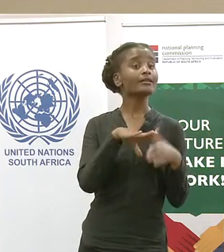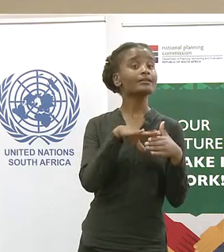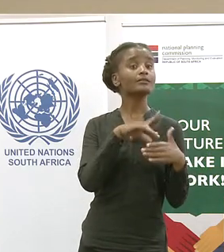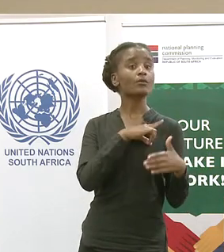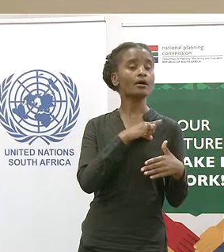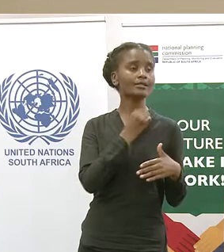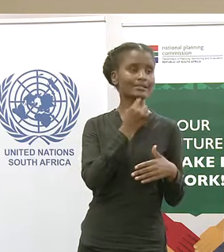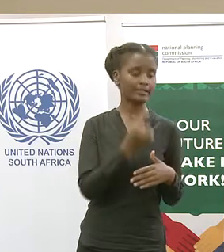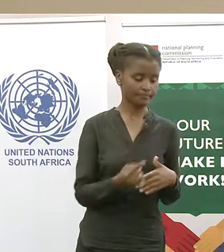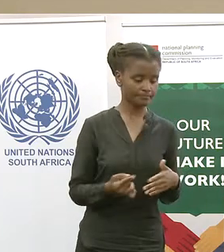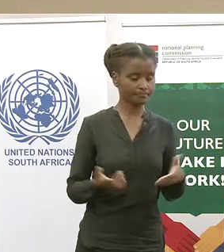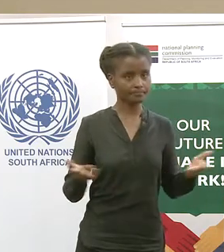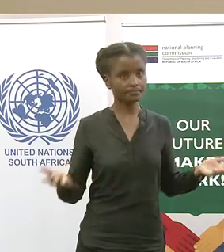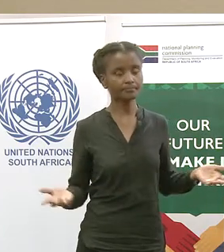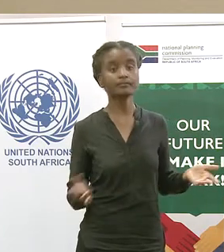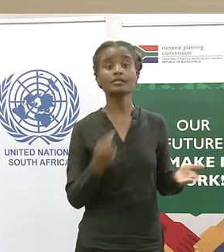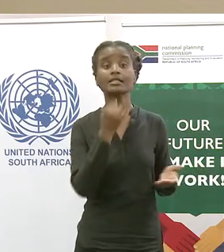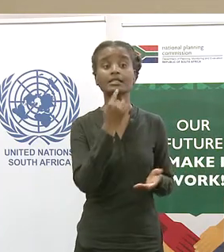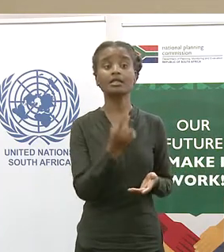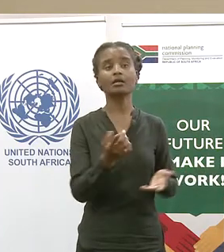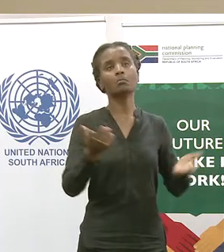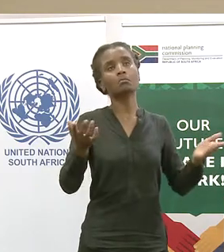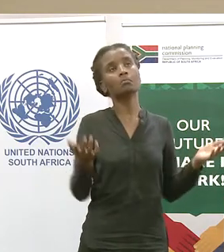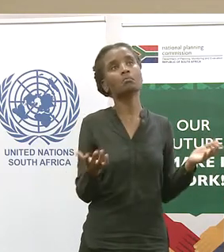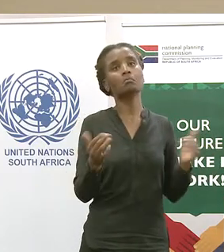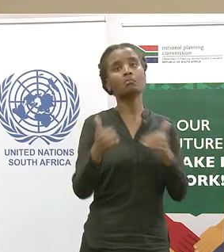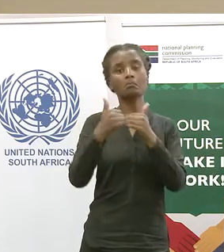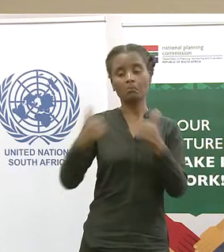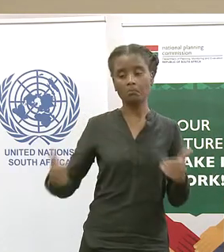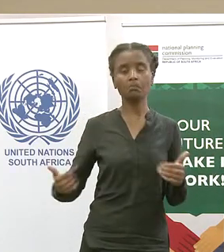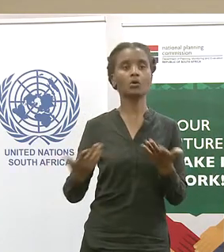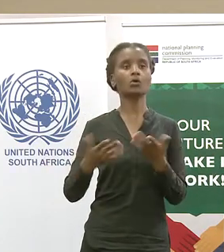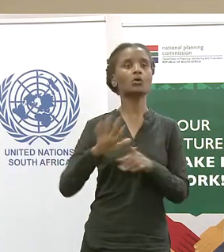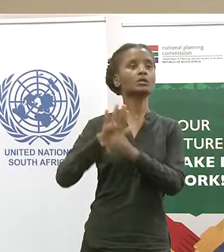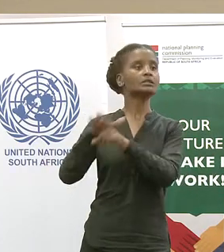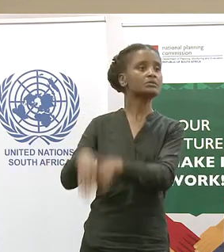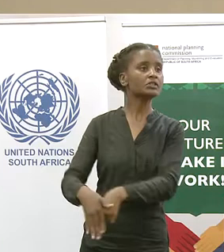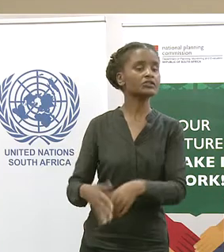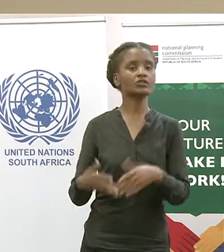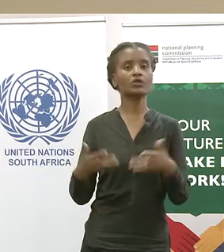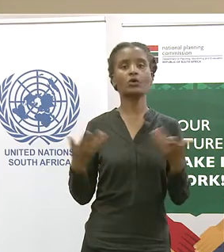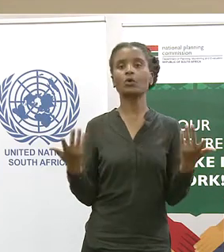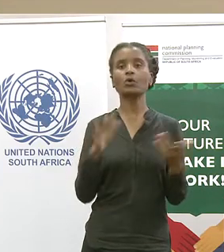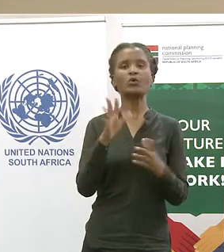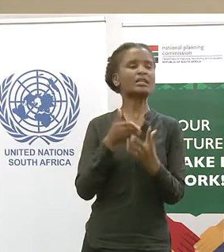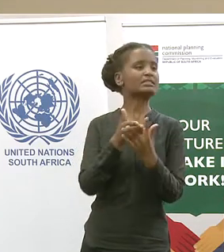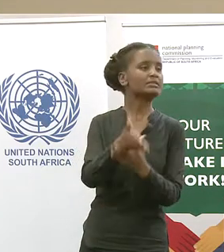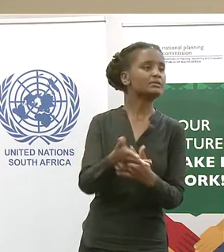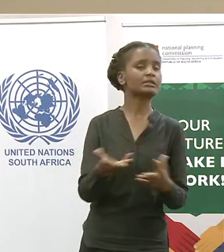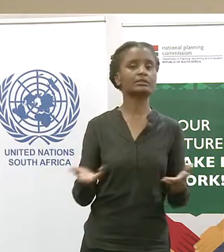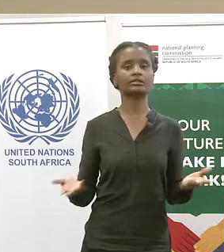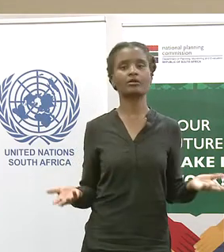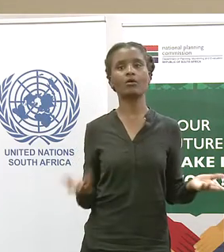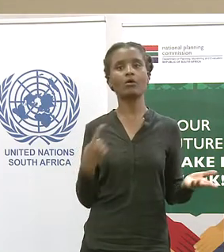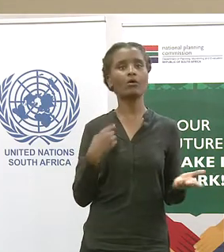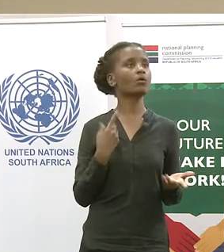to sanitize the discourse and say exclusion or discrimination or inaccessibility